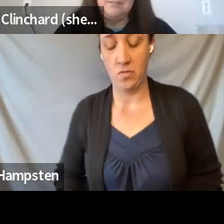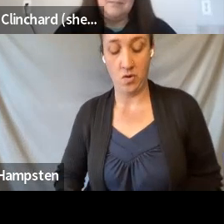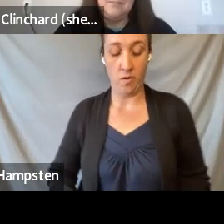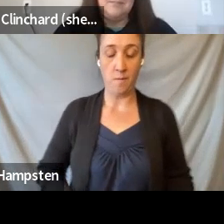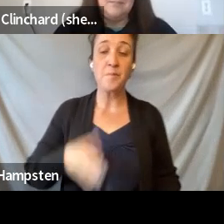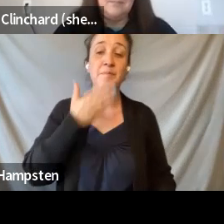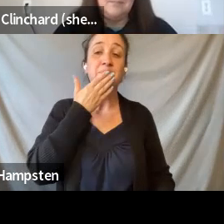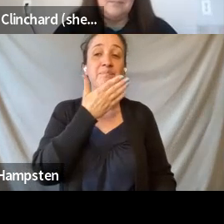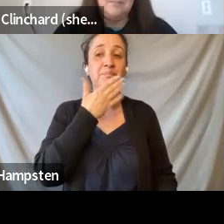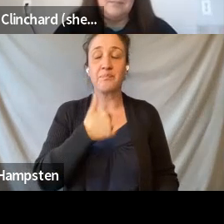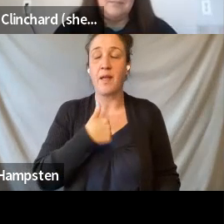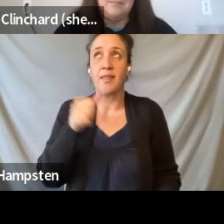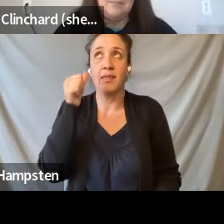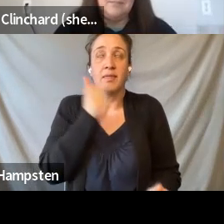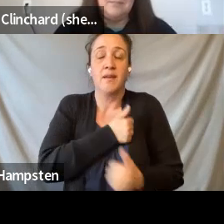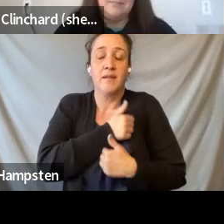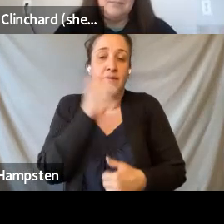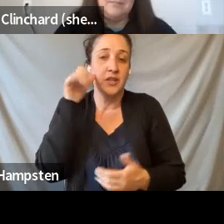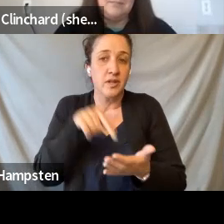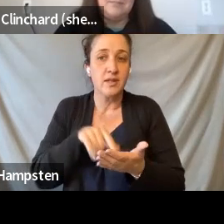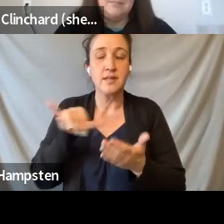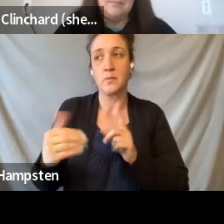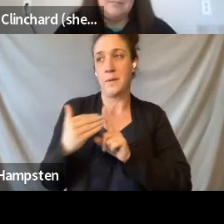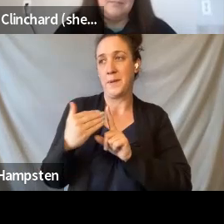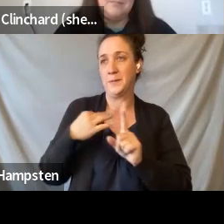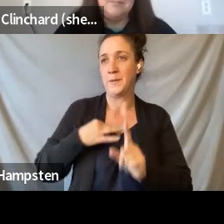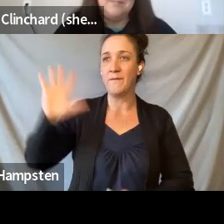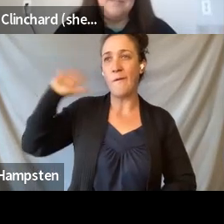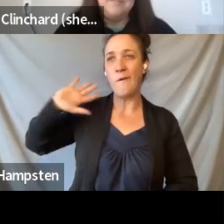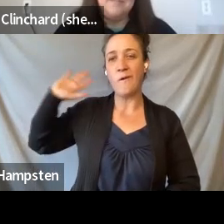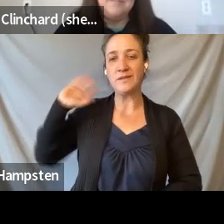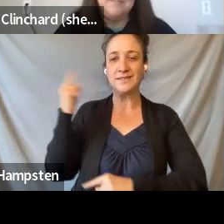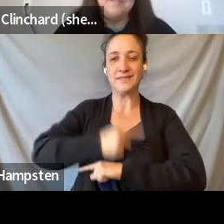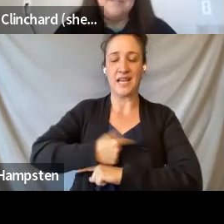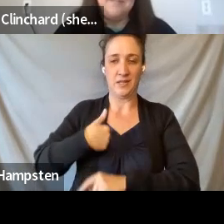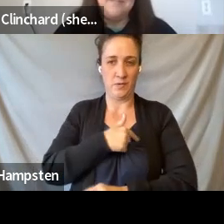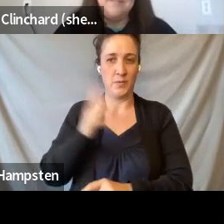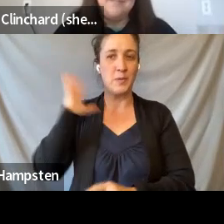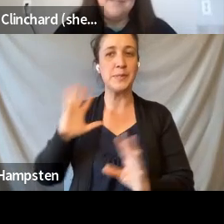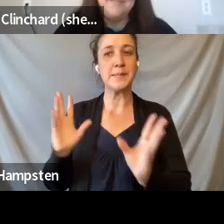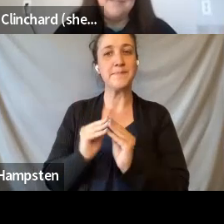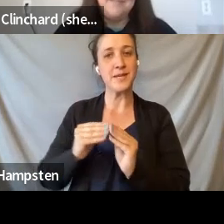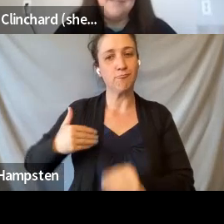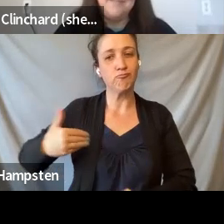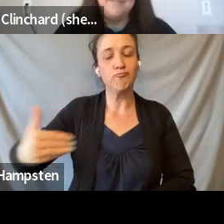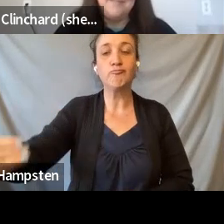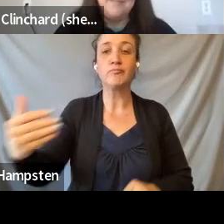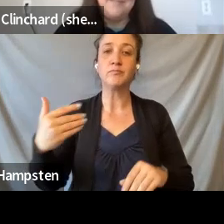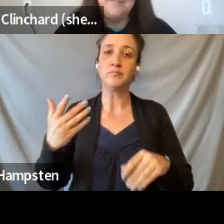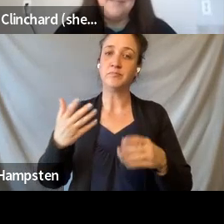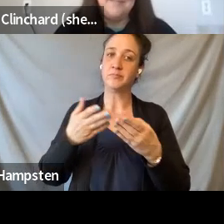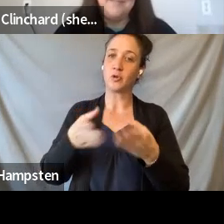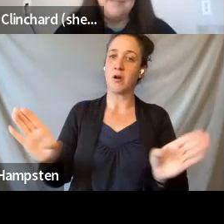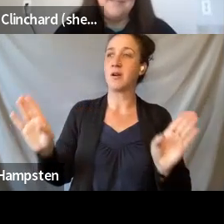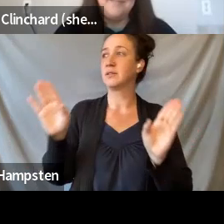Thank you. I love hearing this, and it reminds me of the olden days when we used to meet regularly across the nonprofit